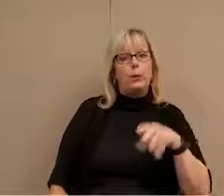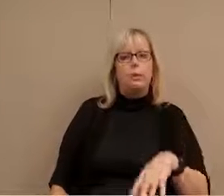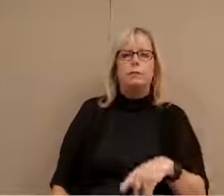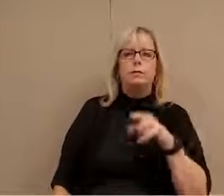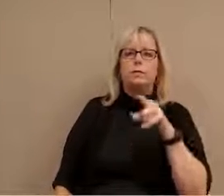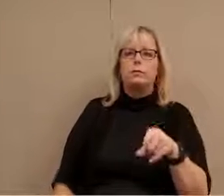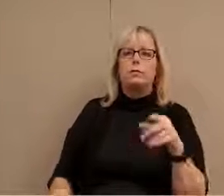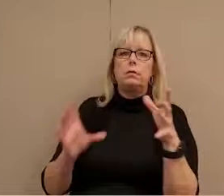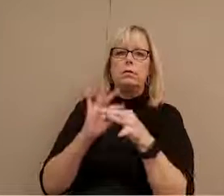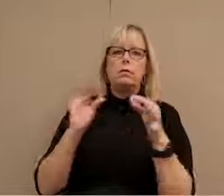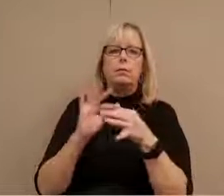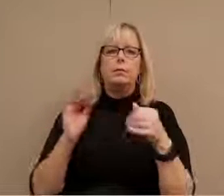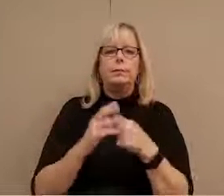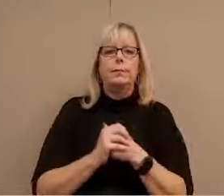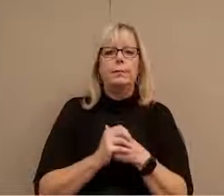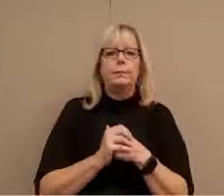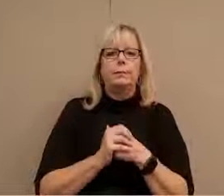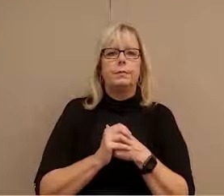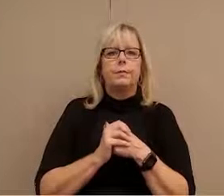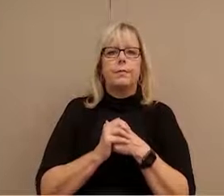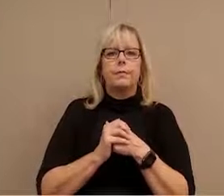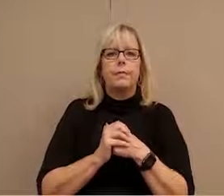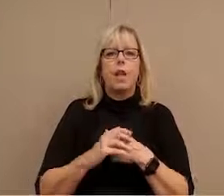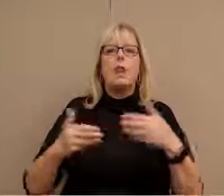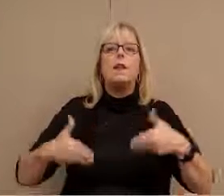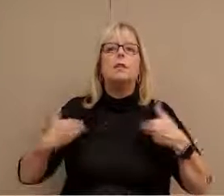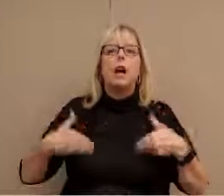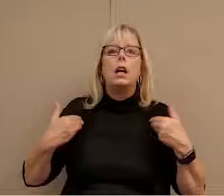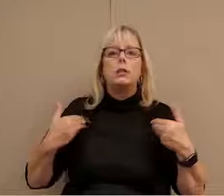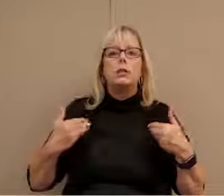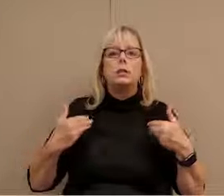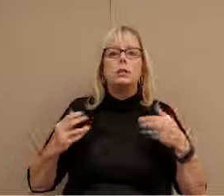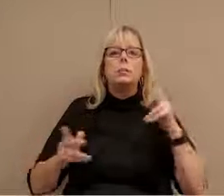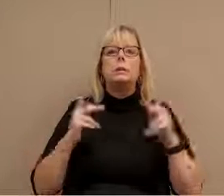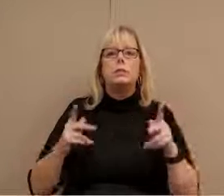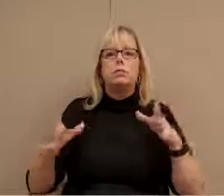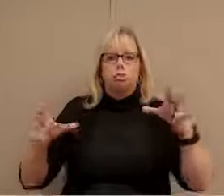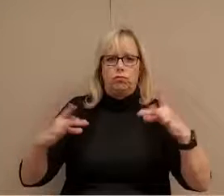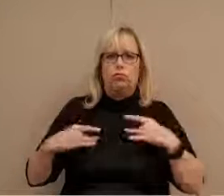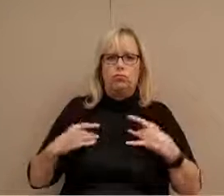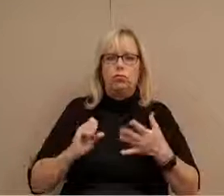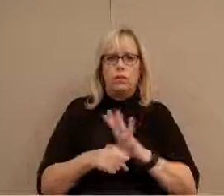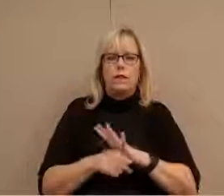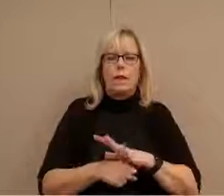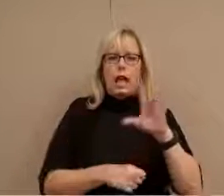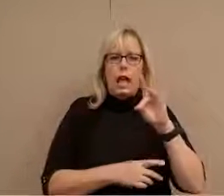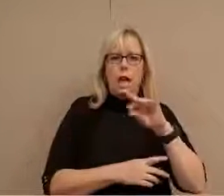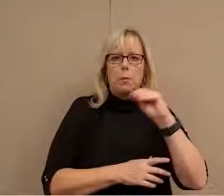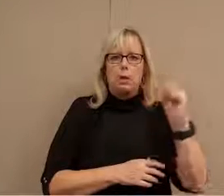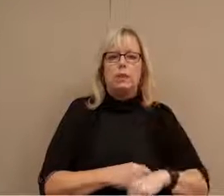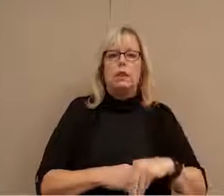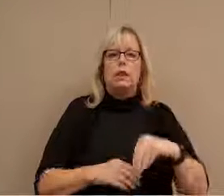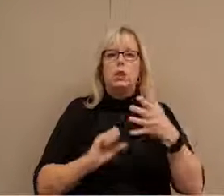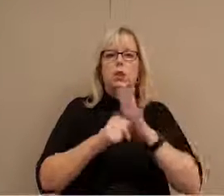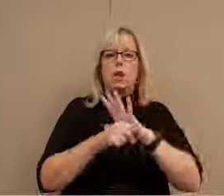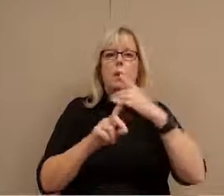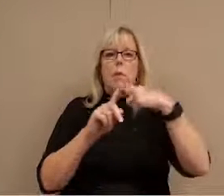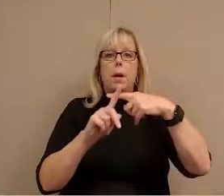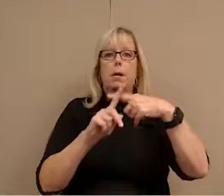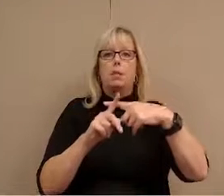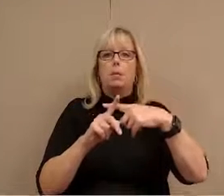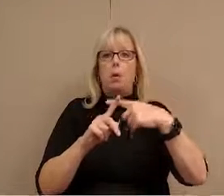talked about the younger population. So 8% of the COVID positives we